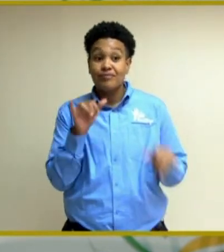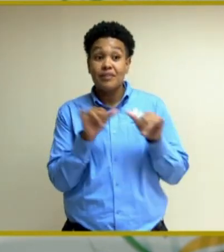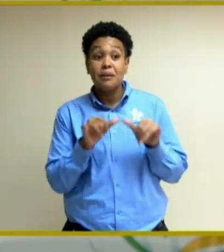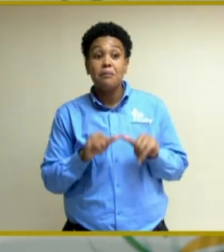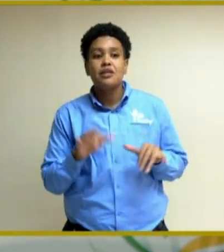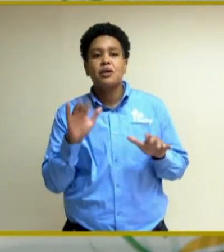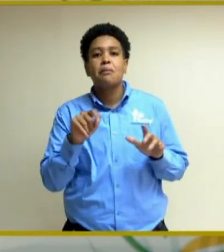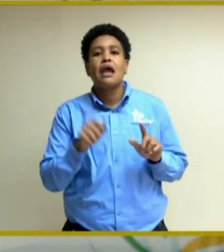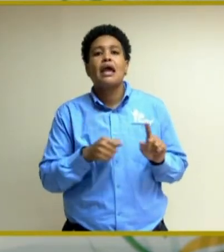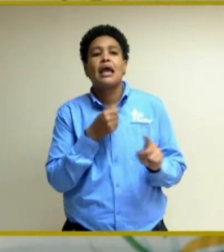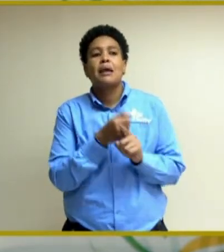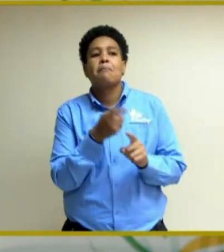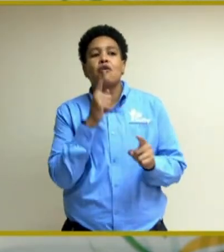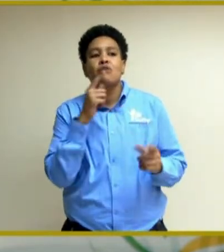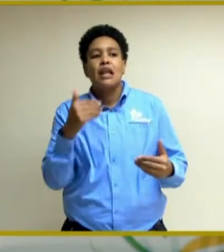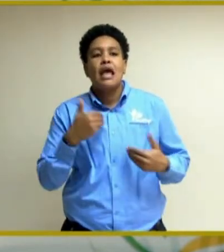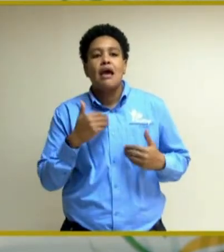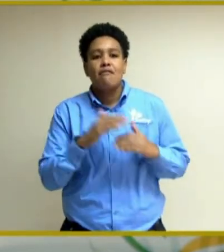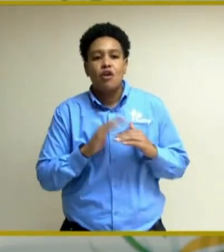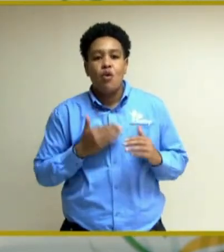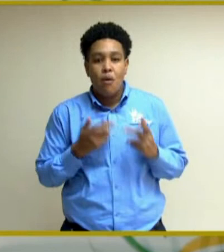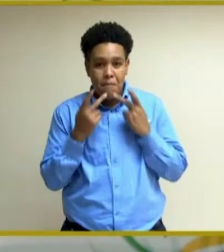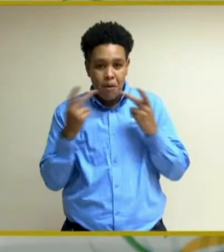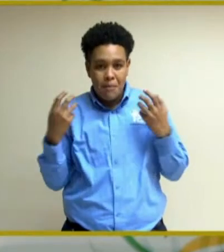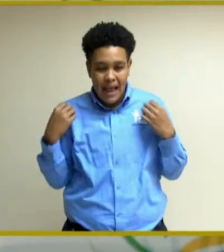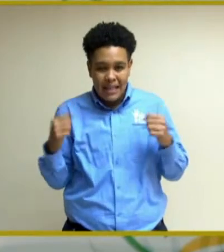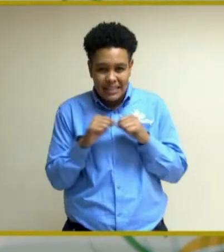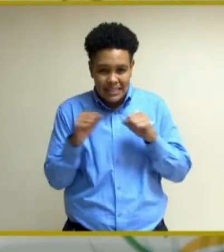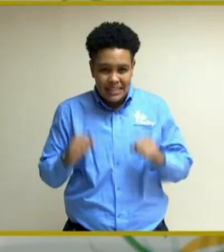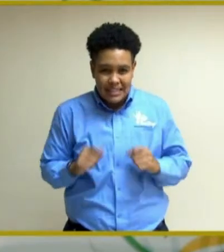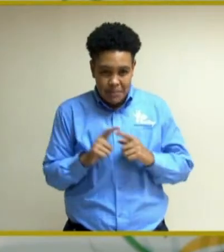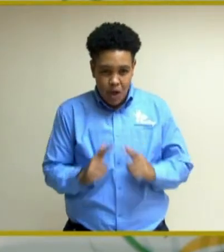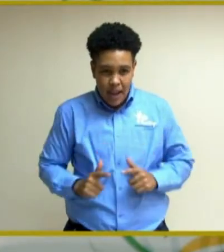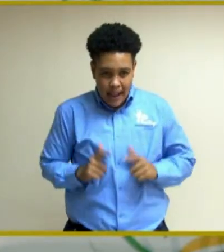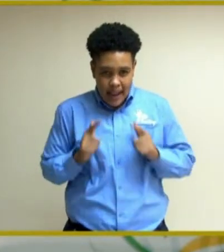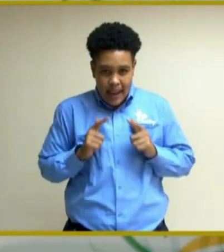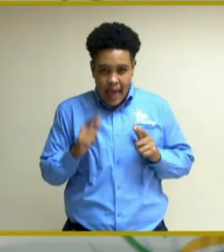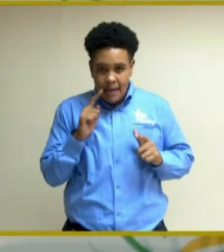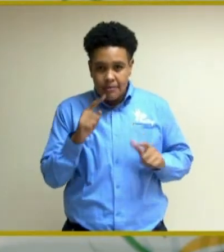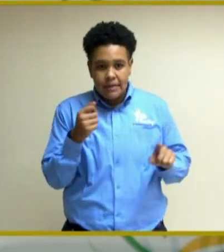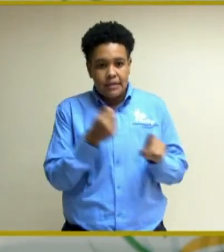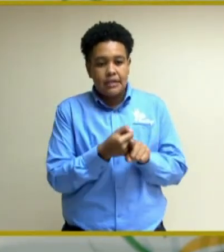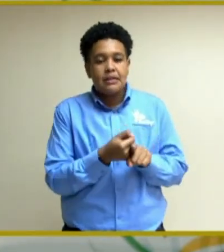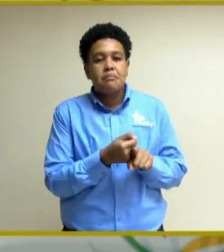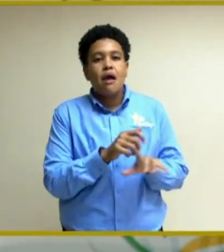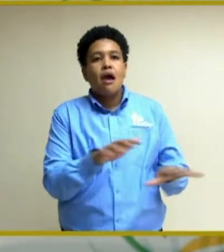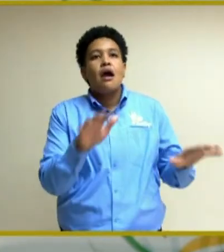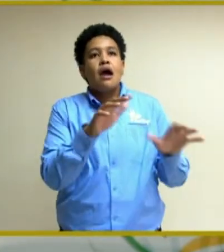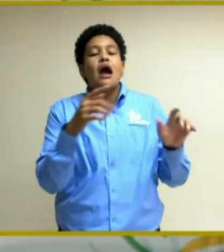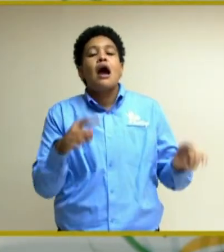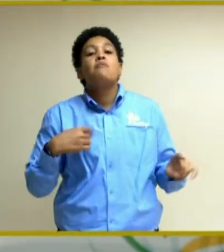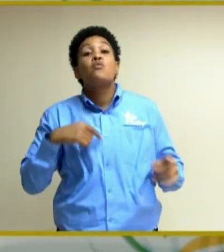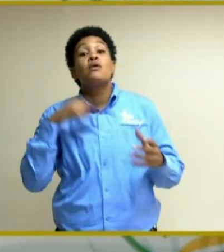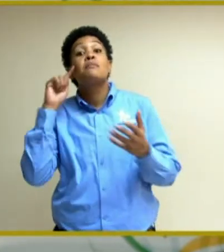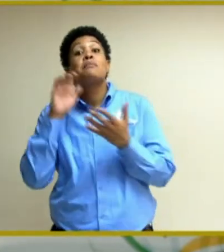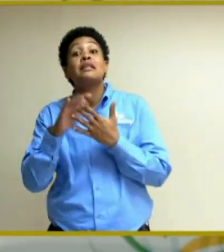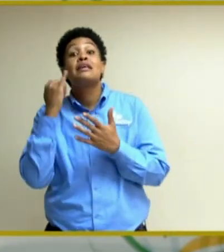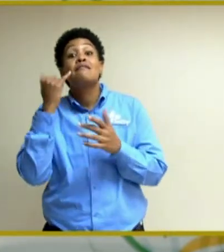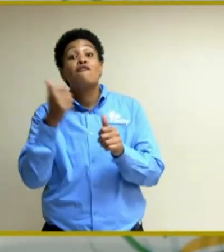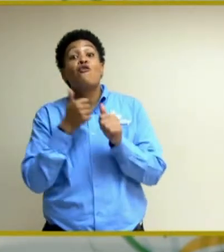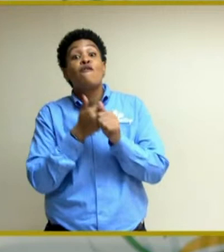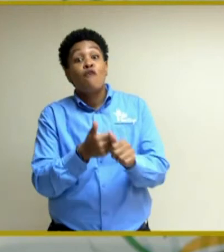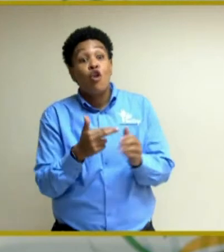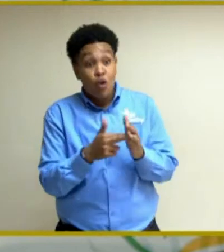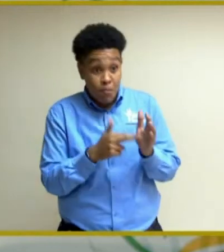by the impact it is having on our public health system and the lives that it is claiming. We believe that if you follow the